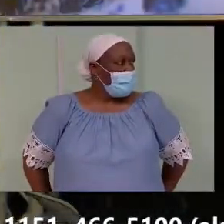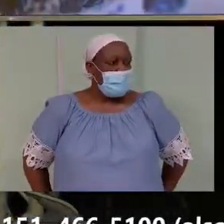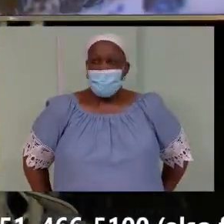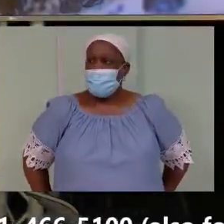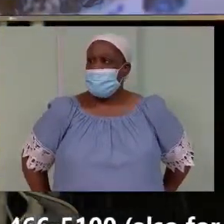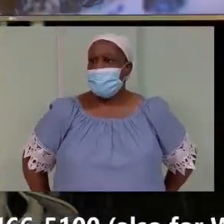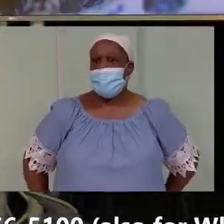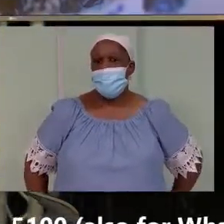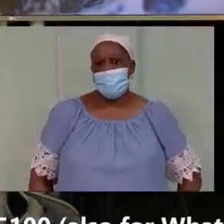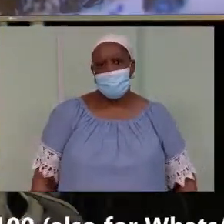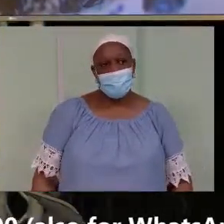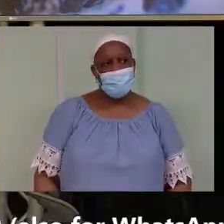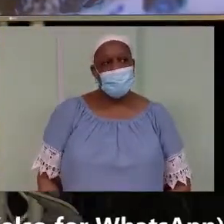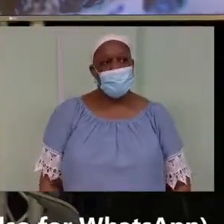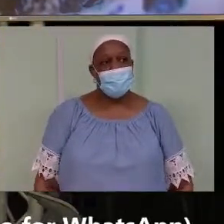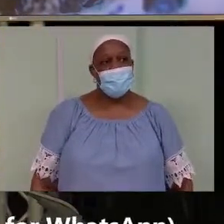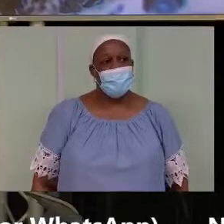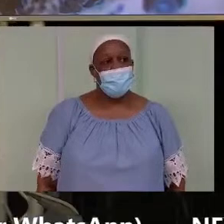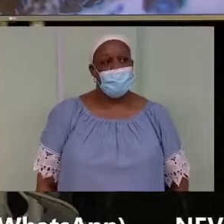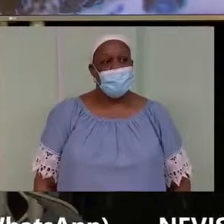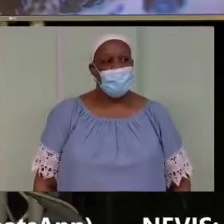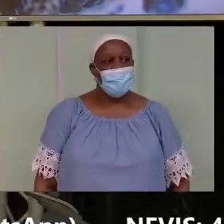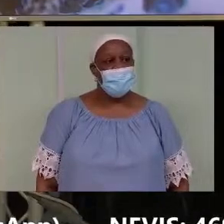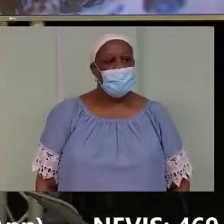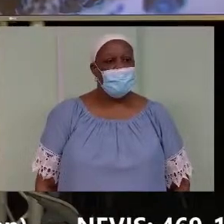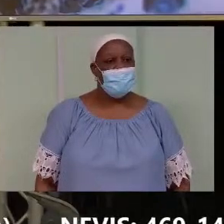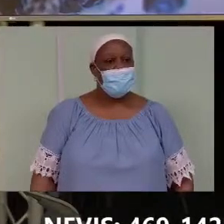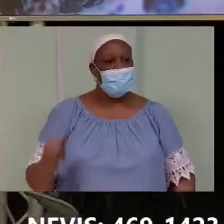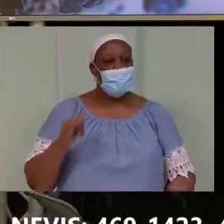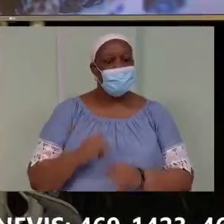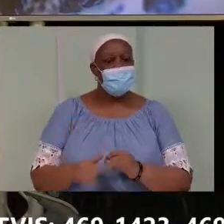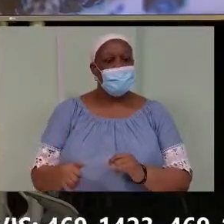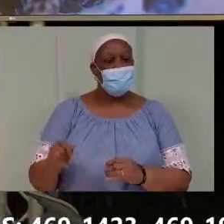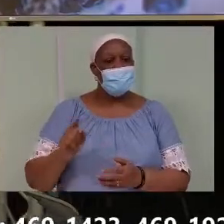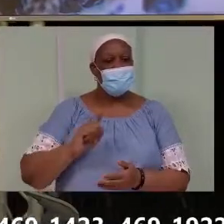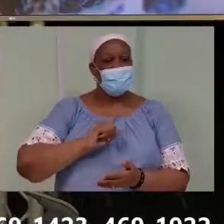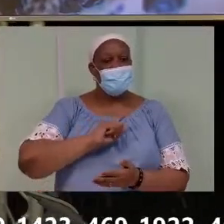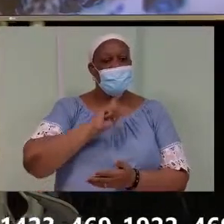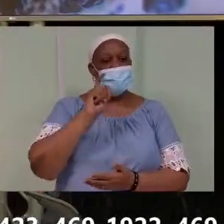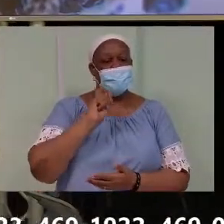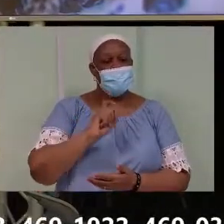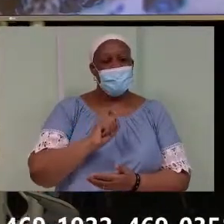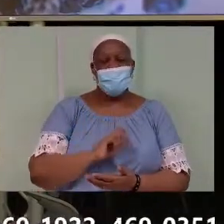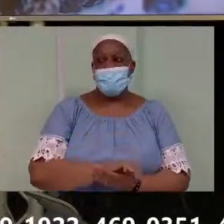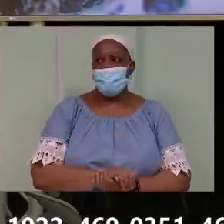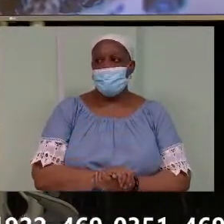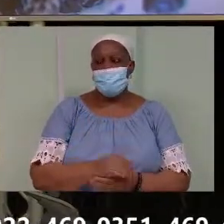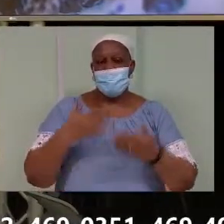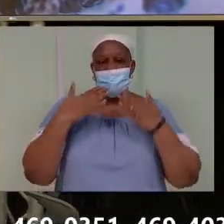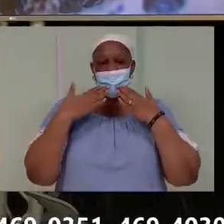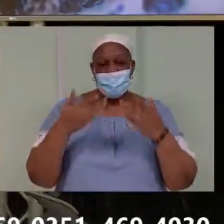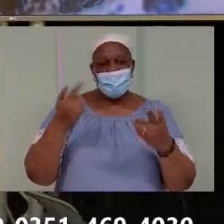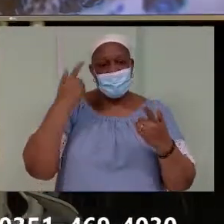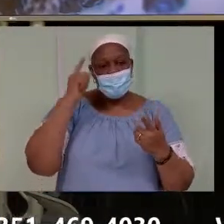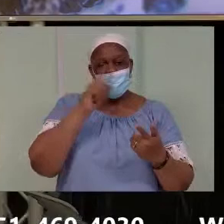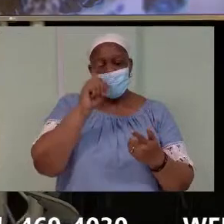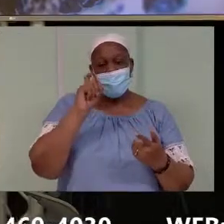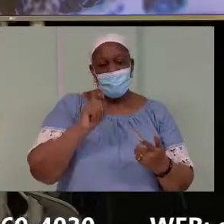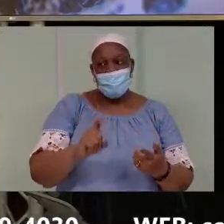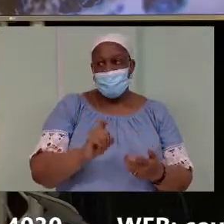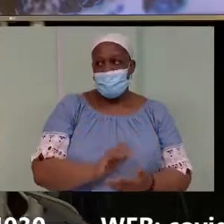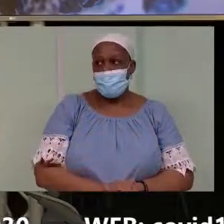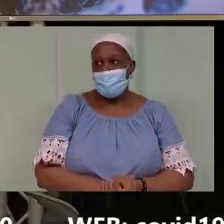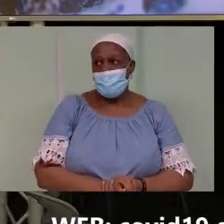That was our last question. I thank you very much for your questions, and of